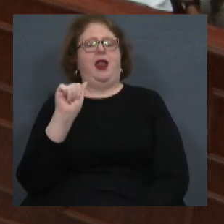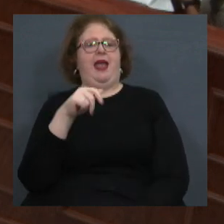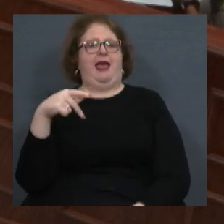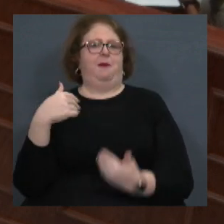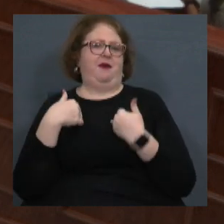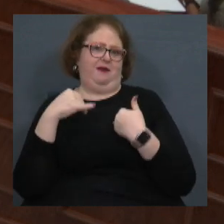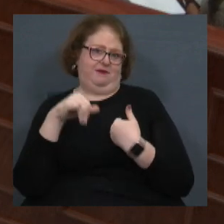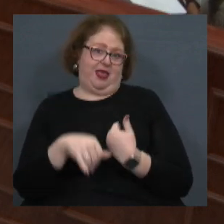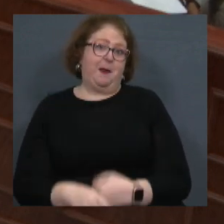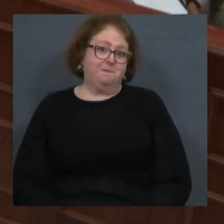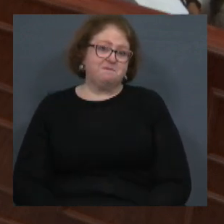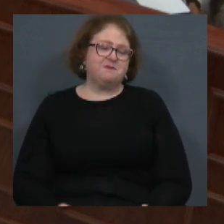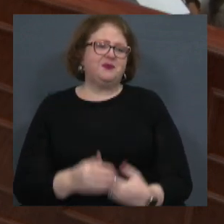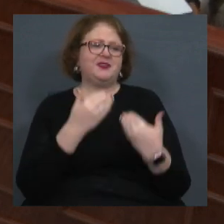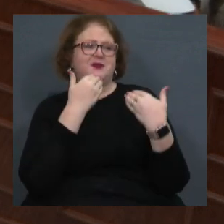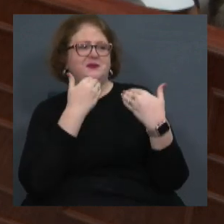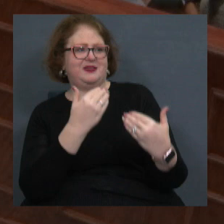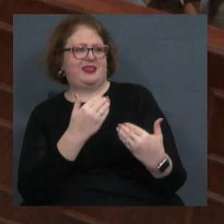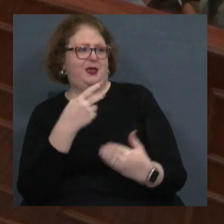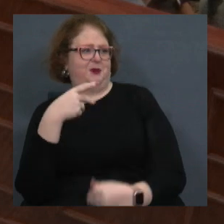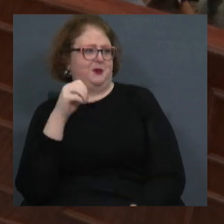Yeah.